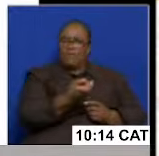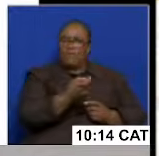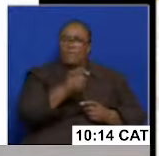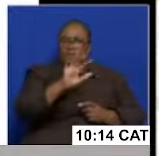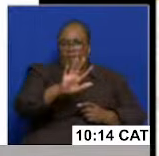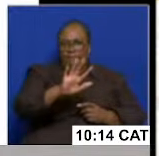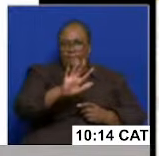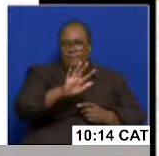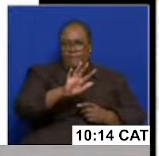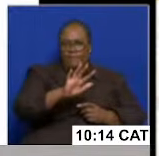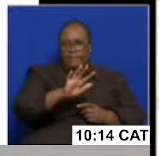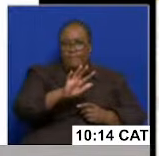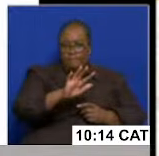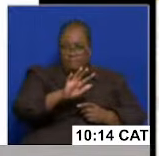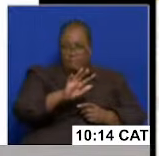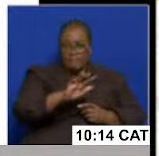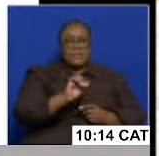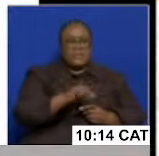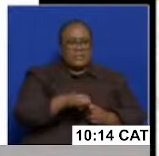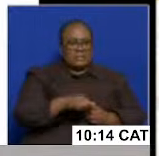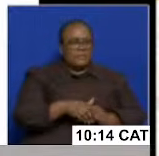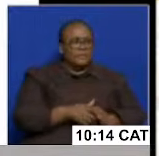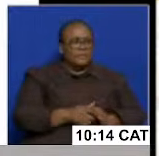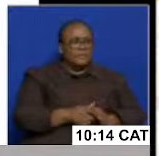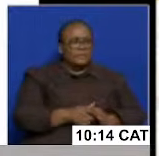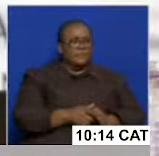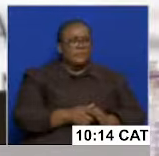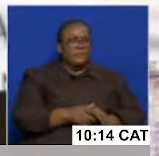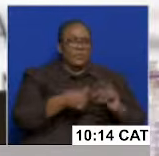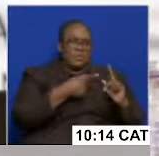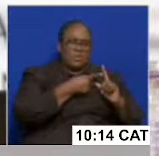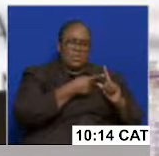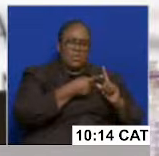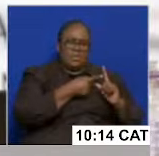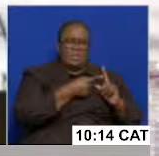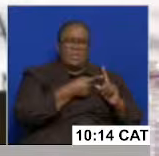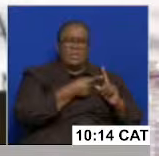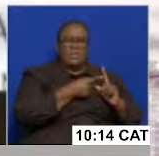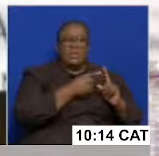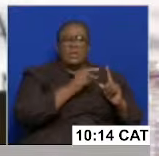Yes. Okay. How did Mr. Mkwanazi get to that Nando's to meet you?